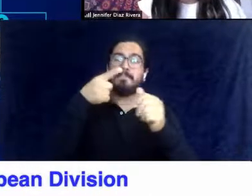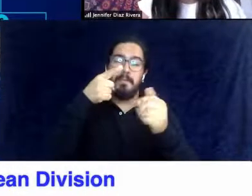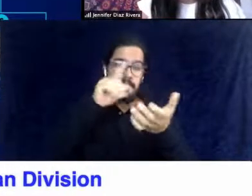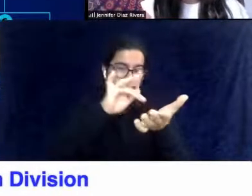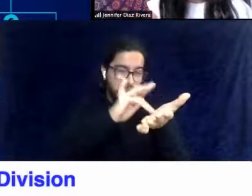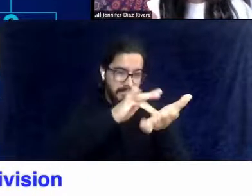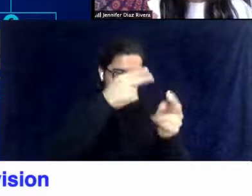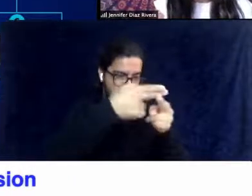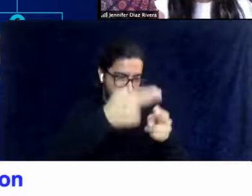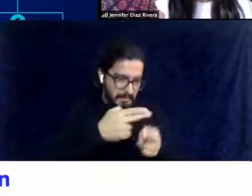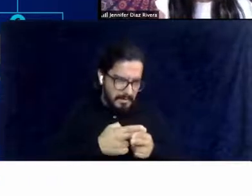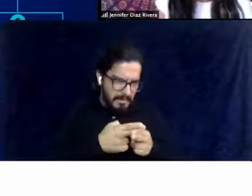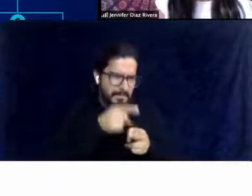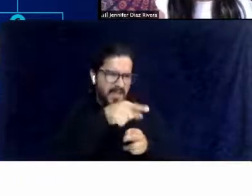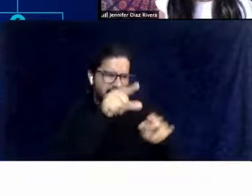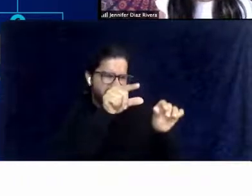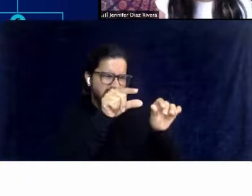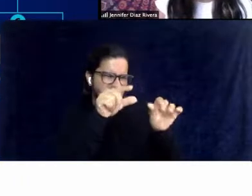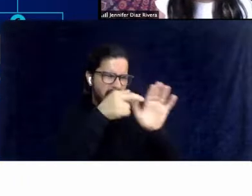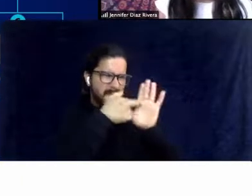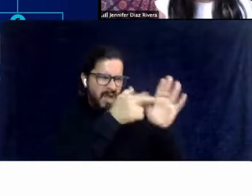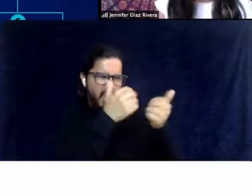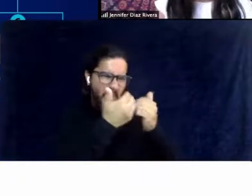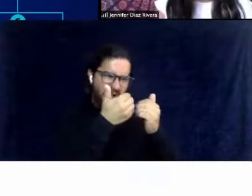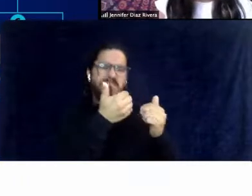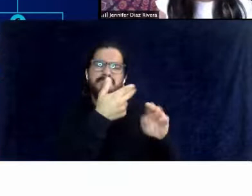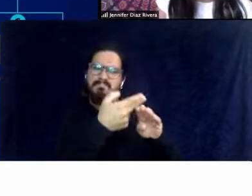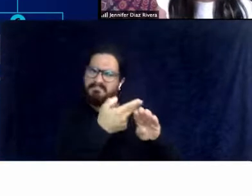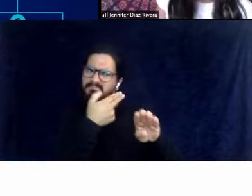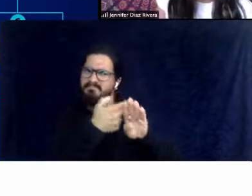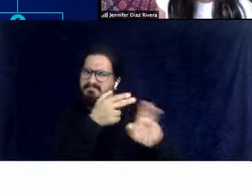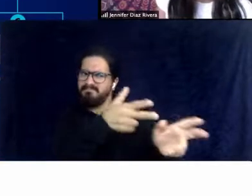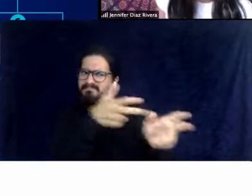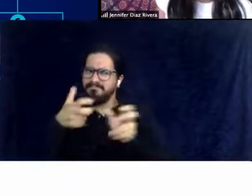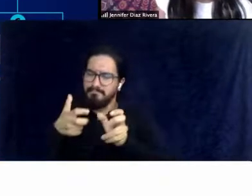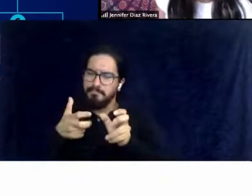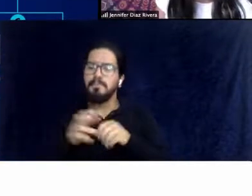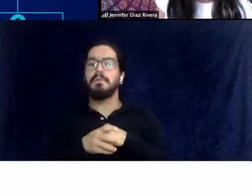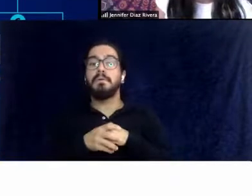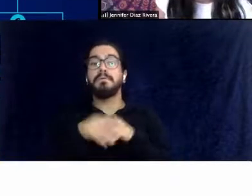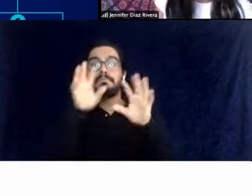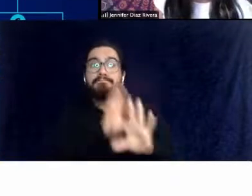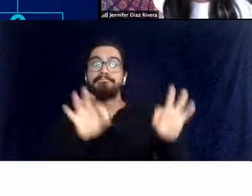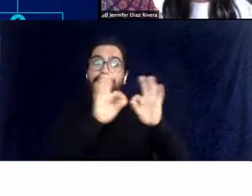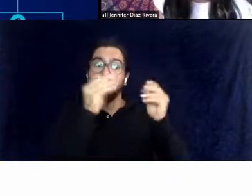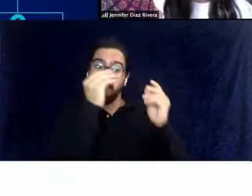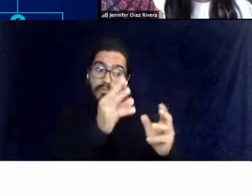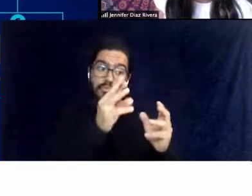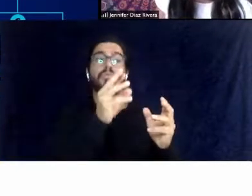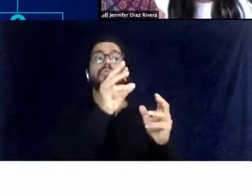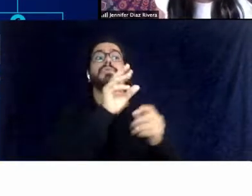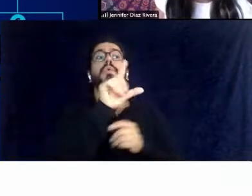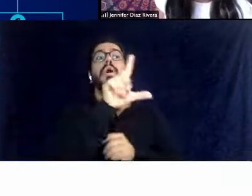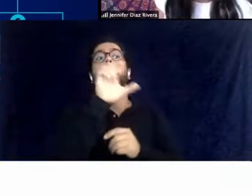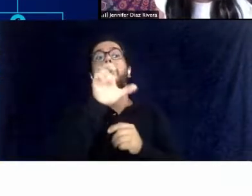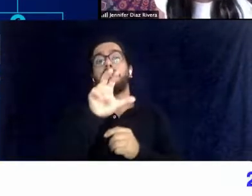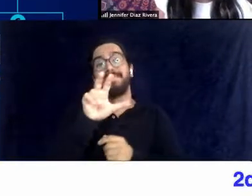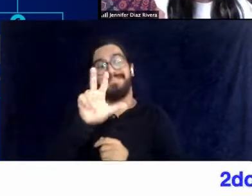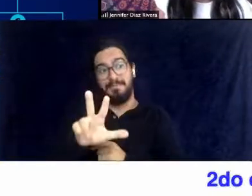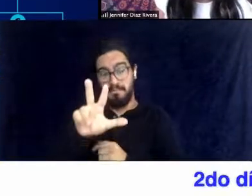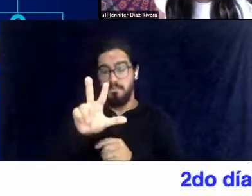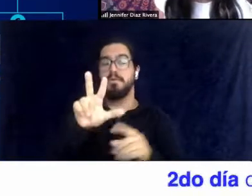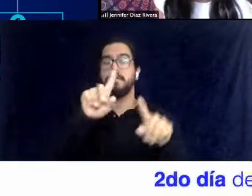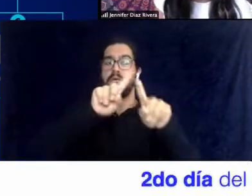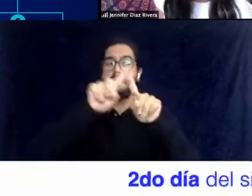SMILE's representation. It is important to know that our input included 103 drugs, classifying them as antimalarials